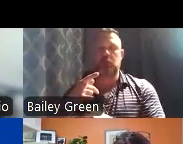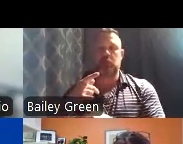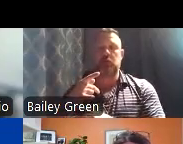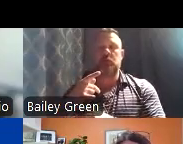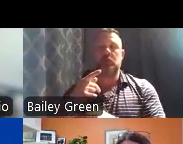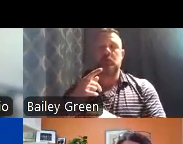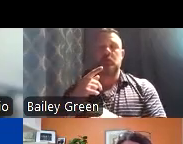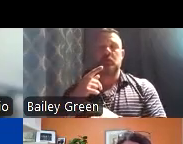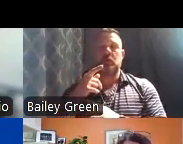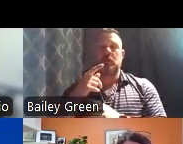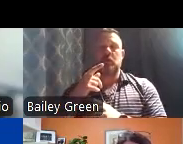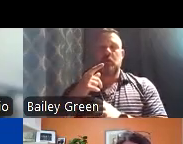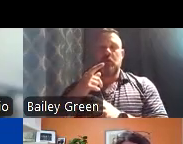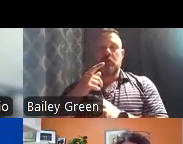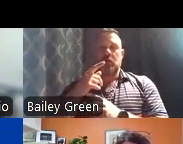clergy.